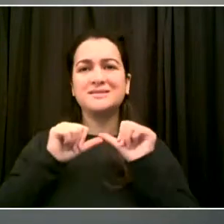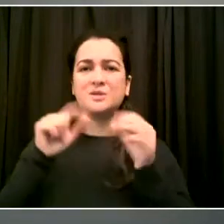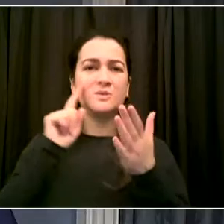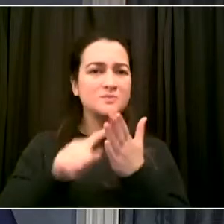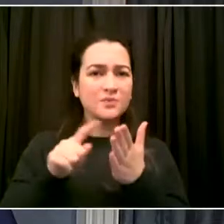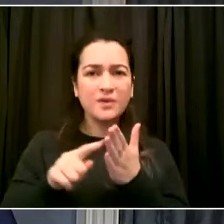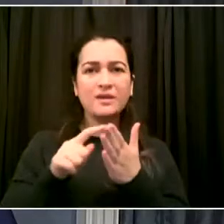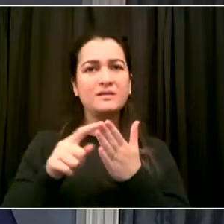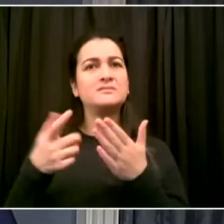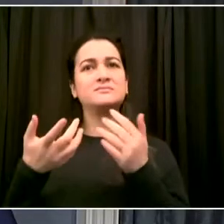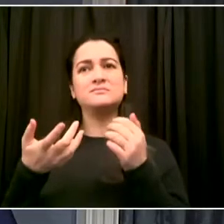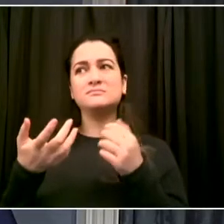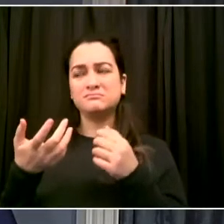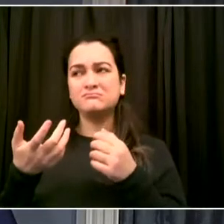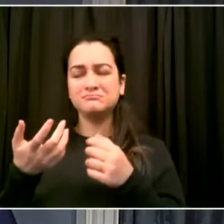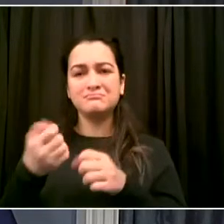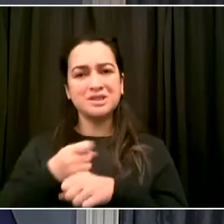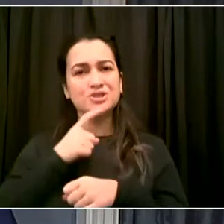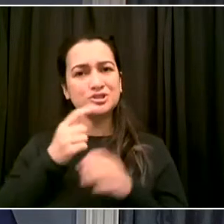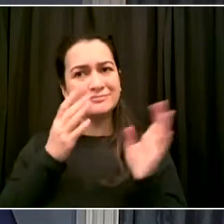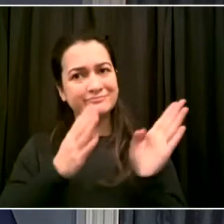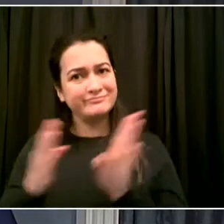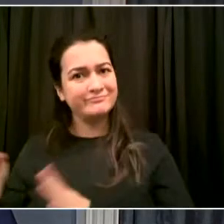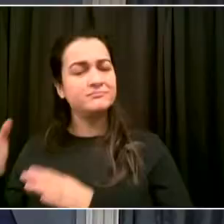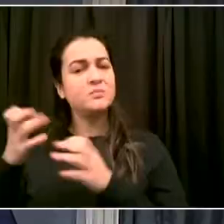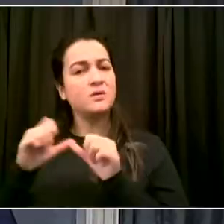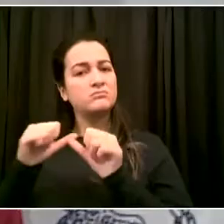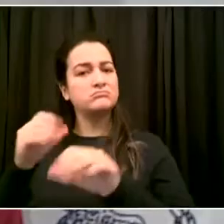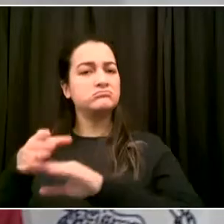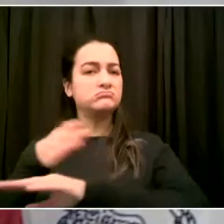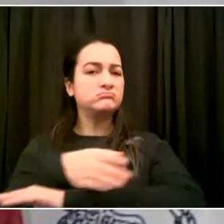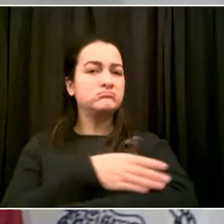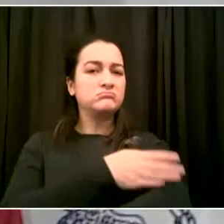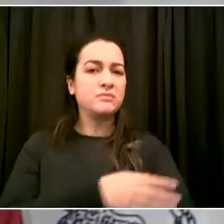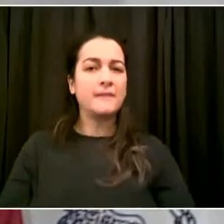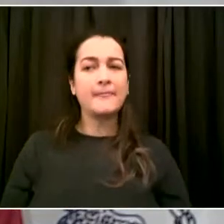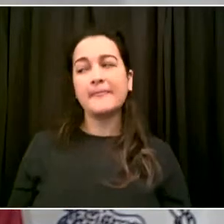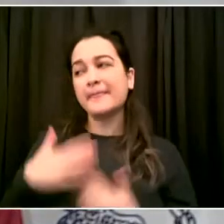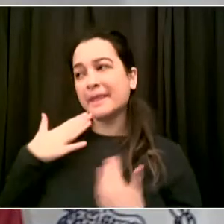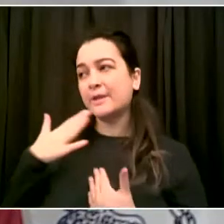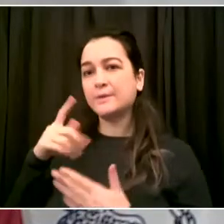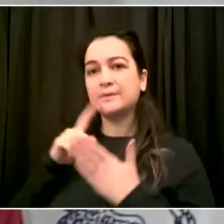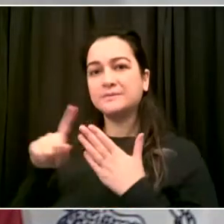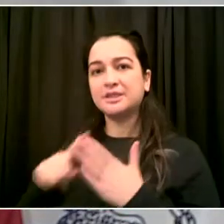Thank you very, very much, Inspector. And so, look, everyone,